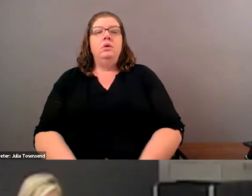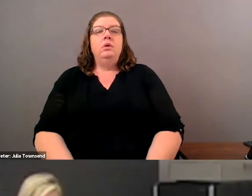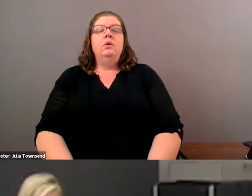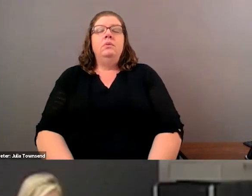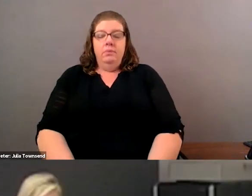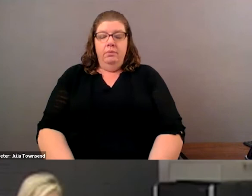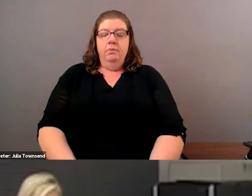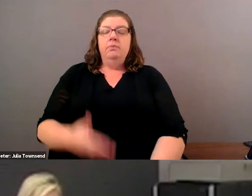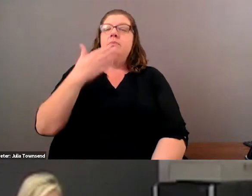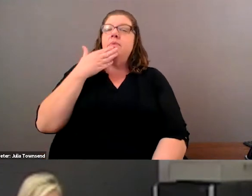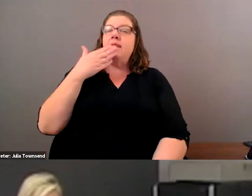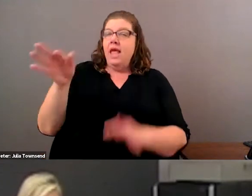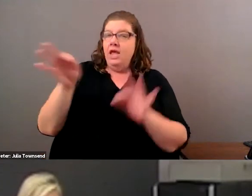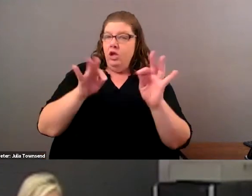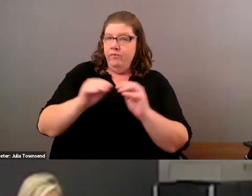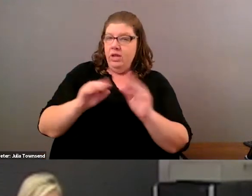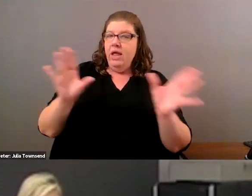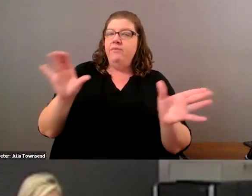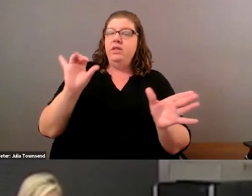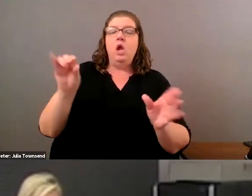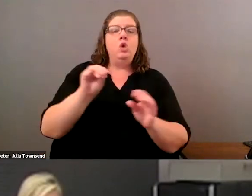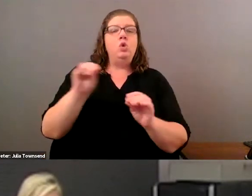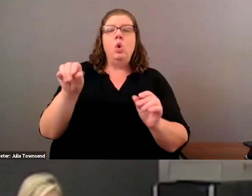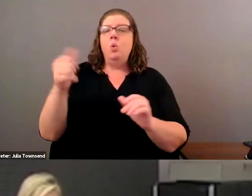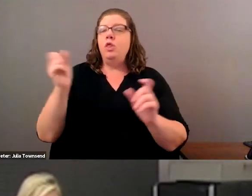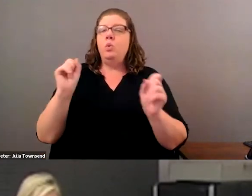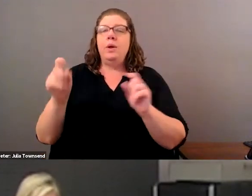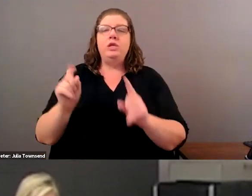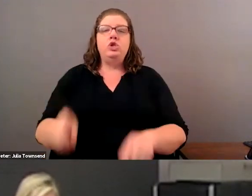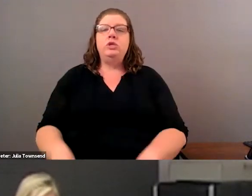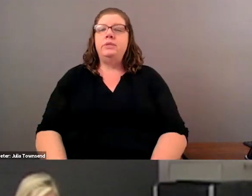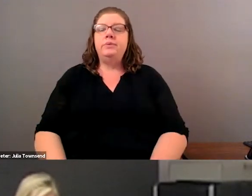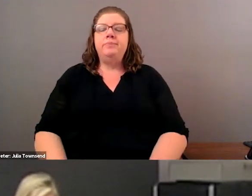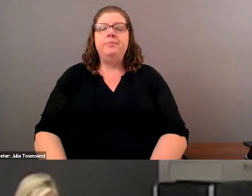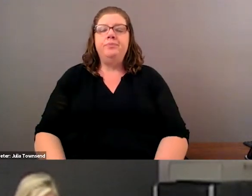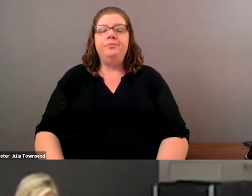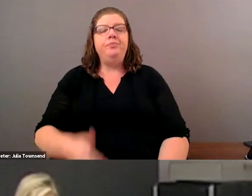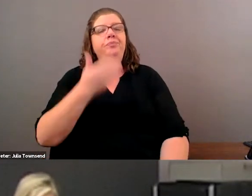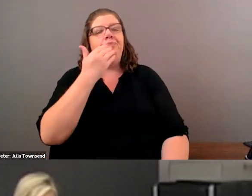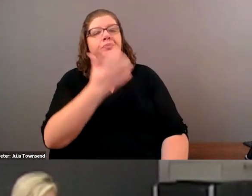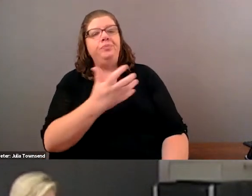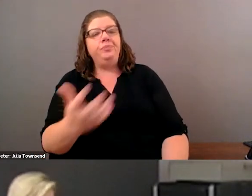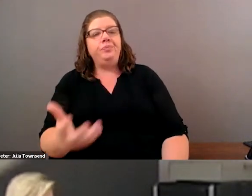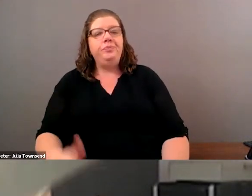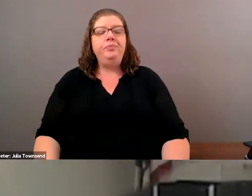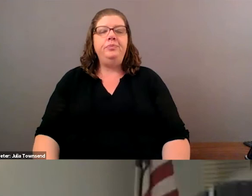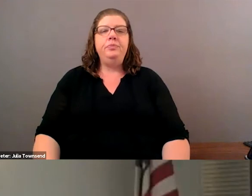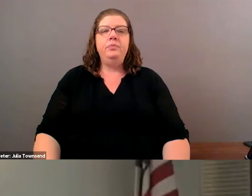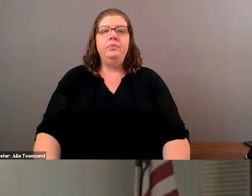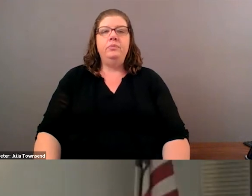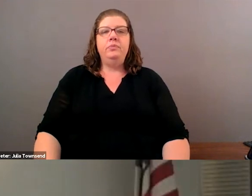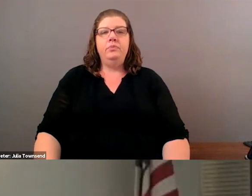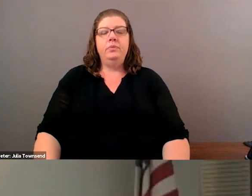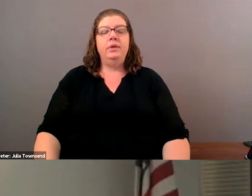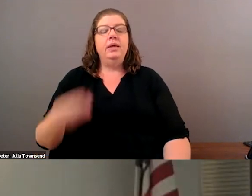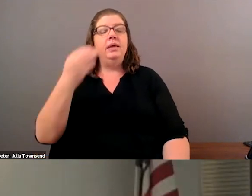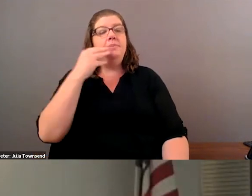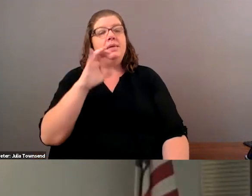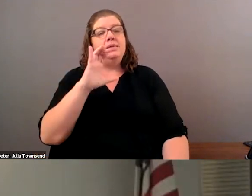Thank you for clarifying that. I have no other questions. Thank you so much. Ms. Capps.